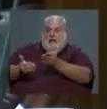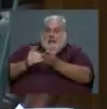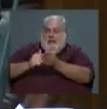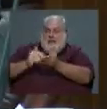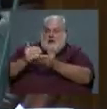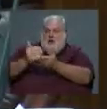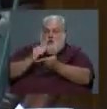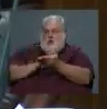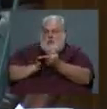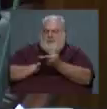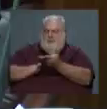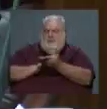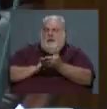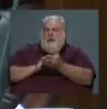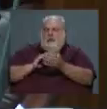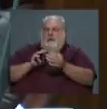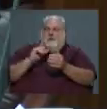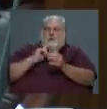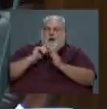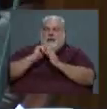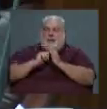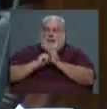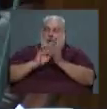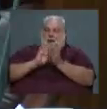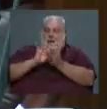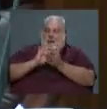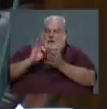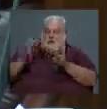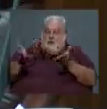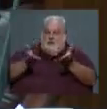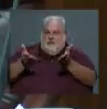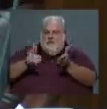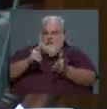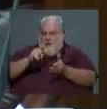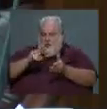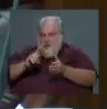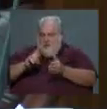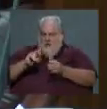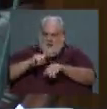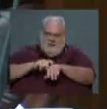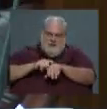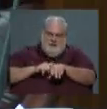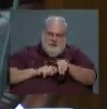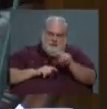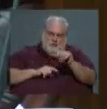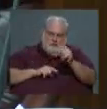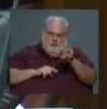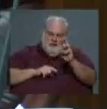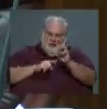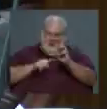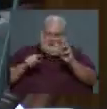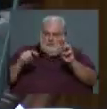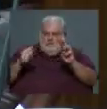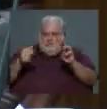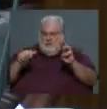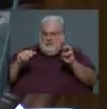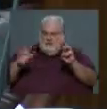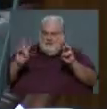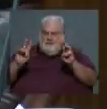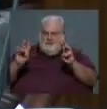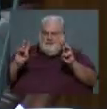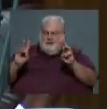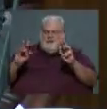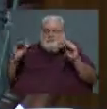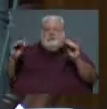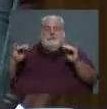LLP to provide certified public accounting services to the City of Little Rock, Arkansas for the period of 2016 to 2017, and for the